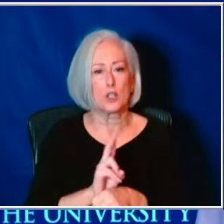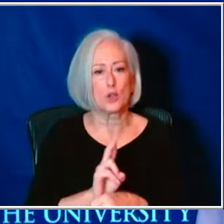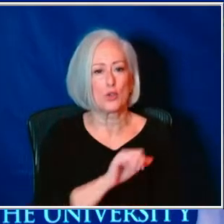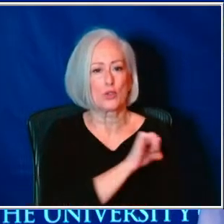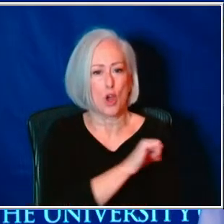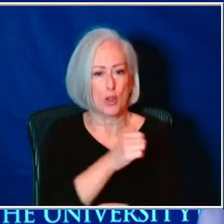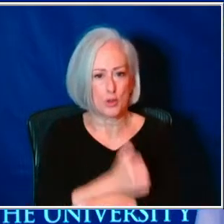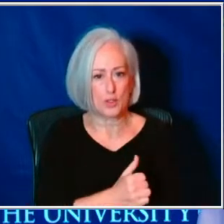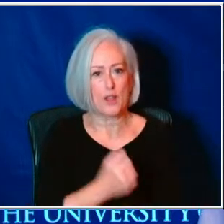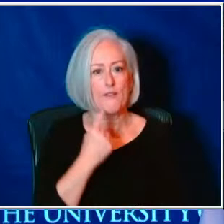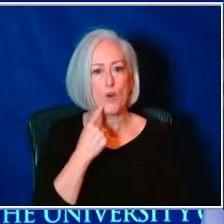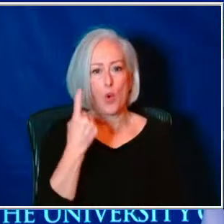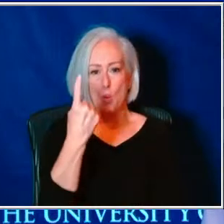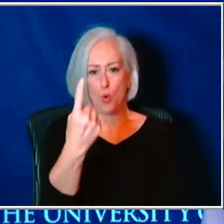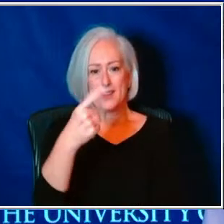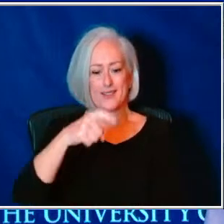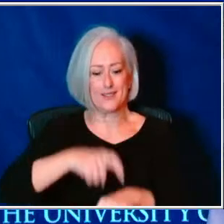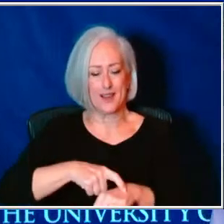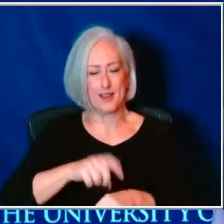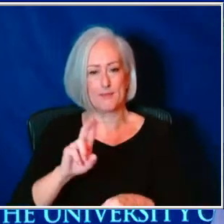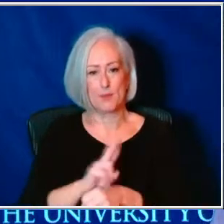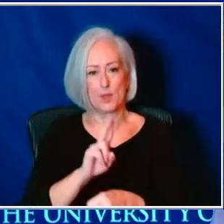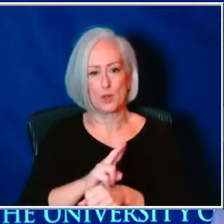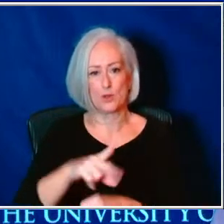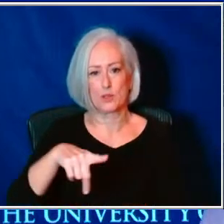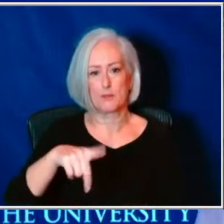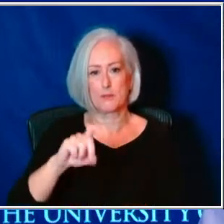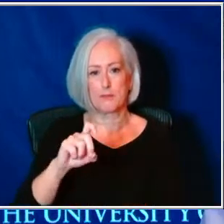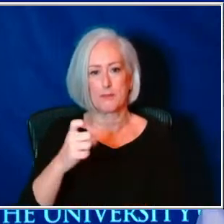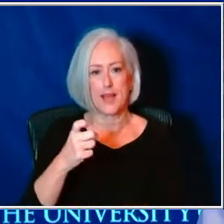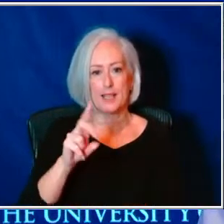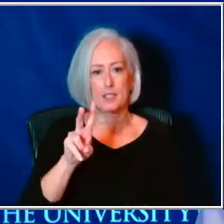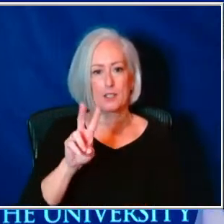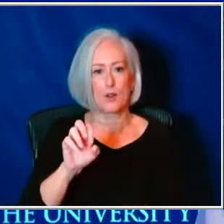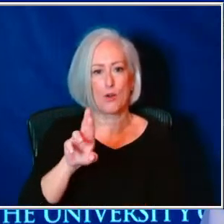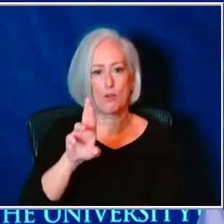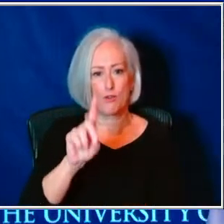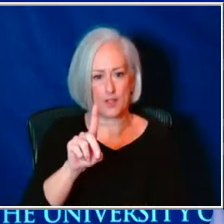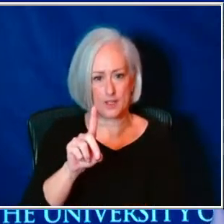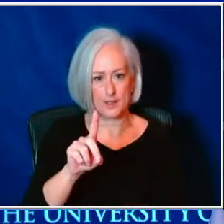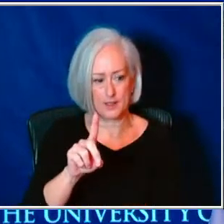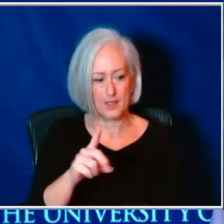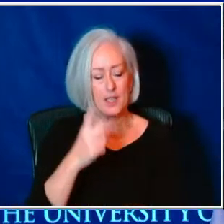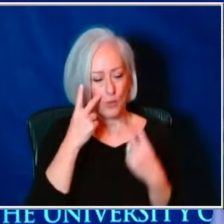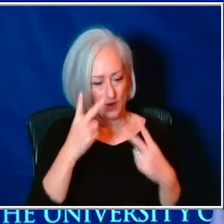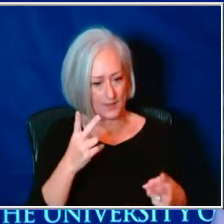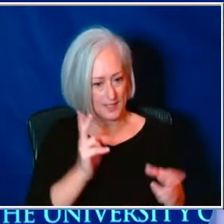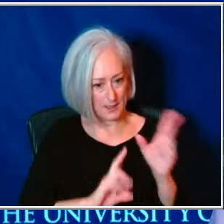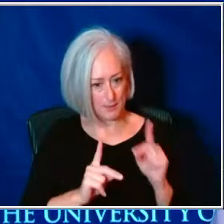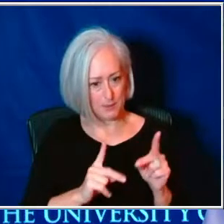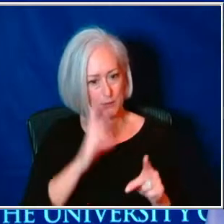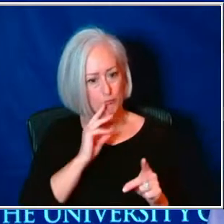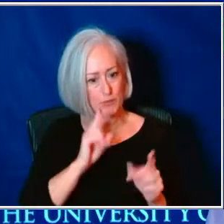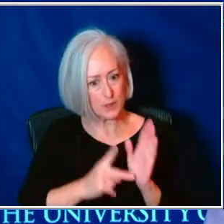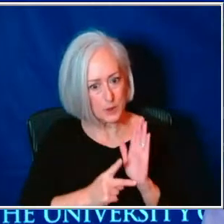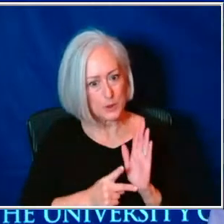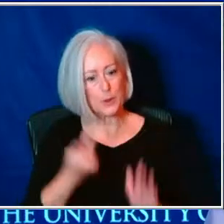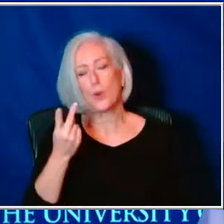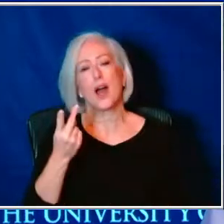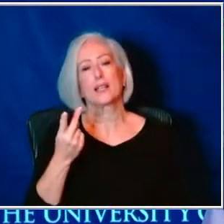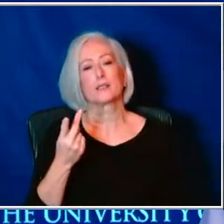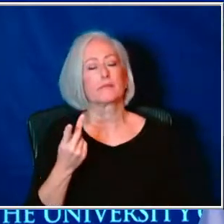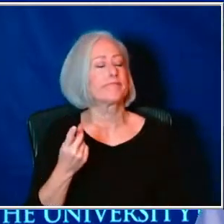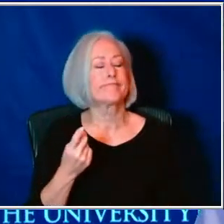for the 1 round. They have looked at people who've had the rebound. There isn't more severe disease. You aren't more at risk of going to the